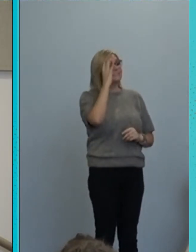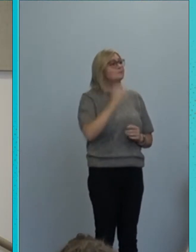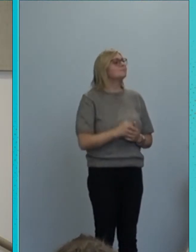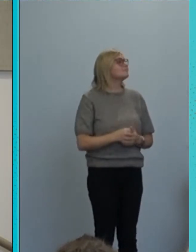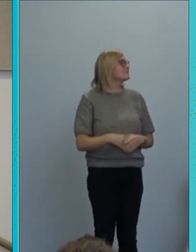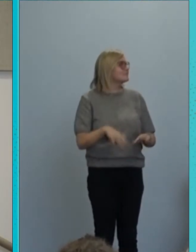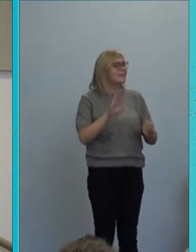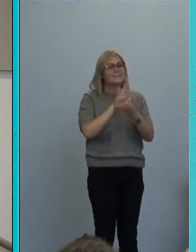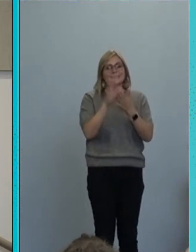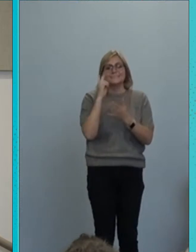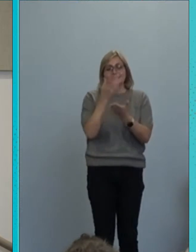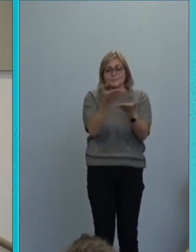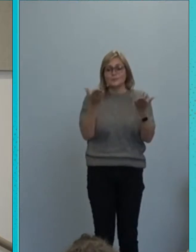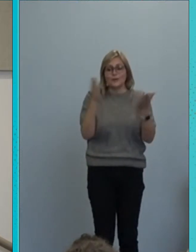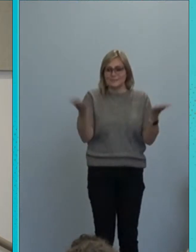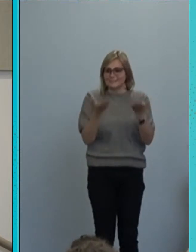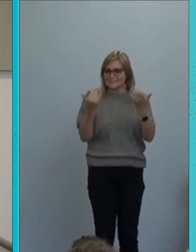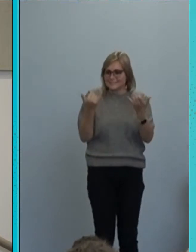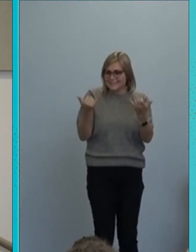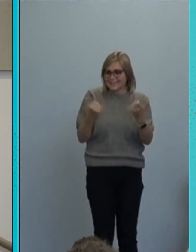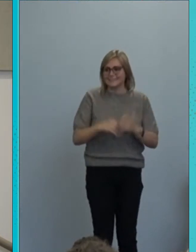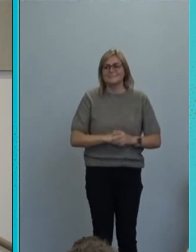Good to see you all here today.